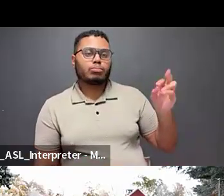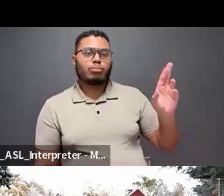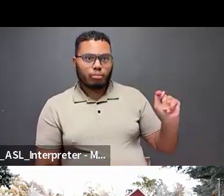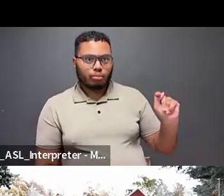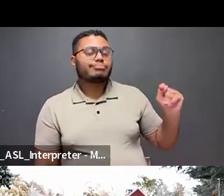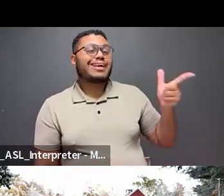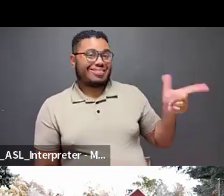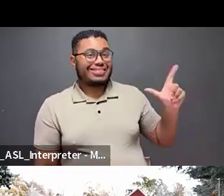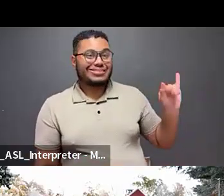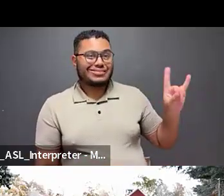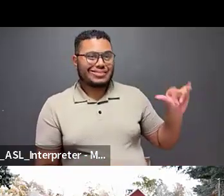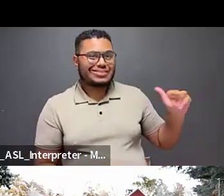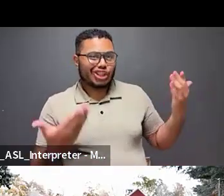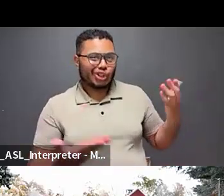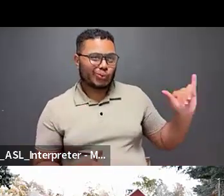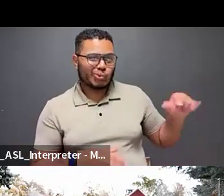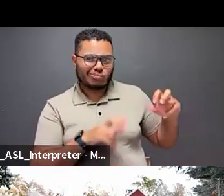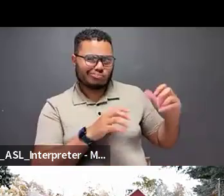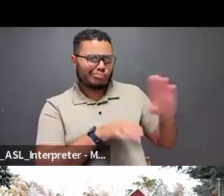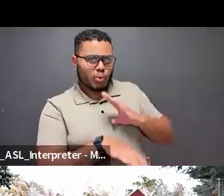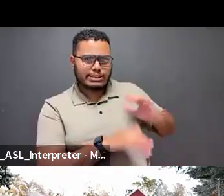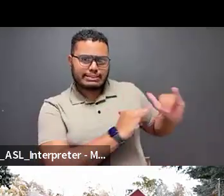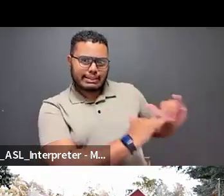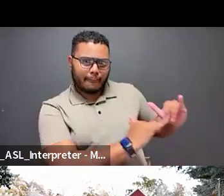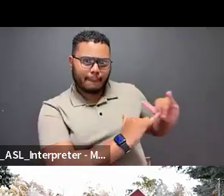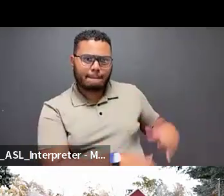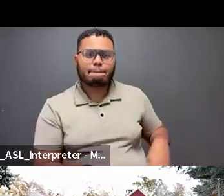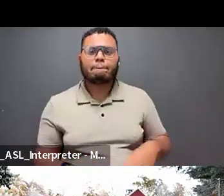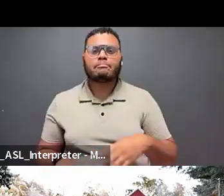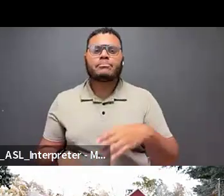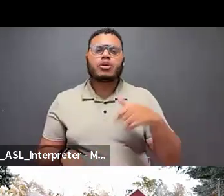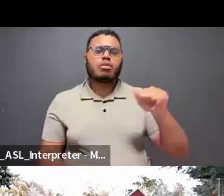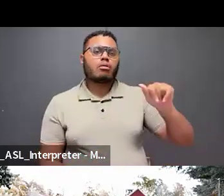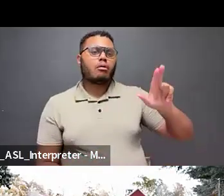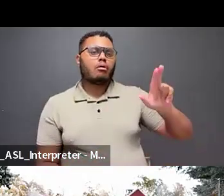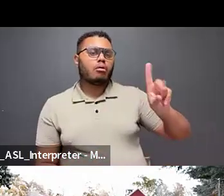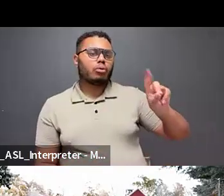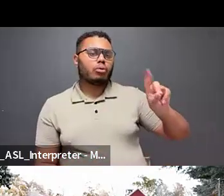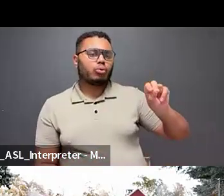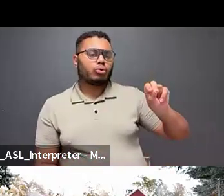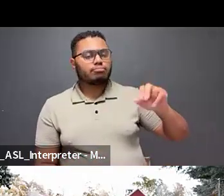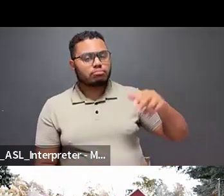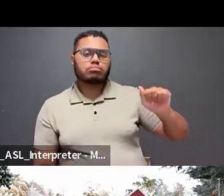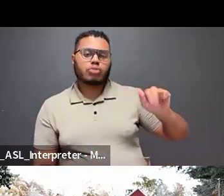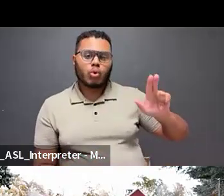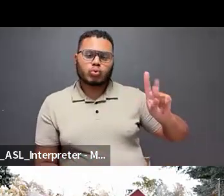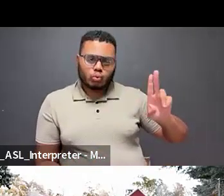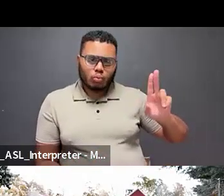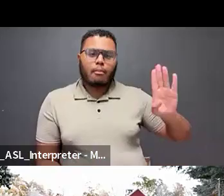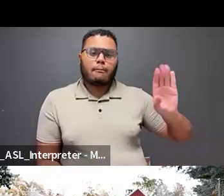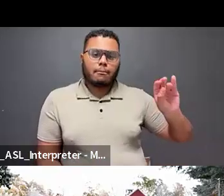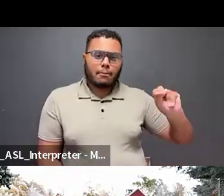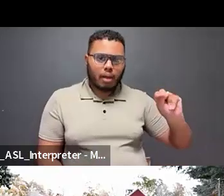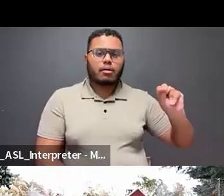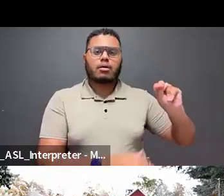vice chair. And one thing that we got involved with is the Audubon Society in our town has made their trails all access,